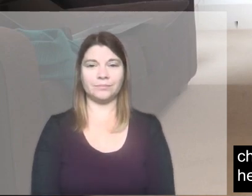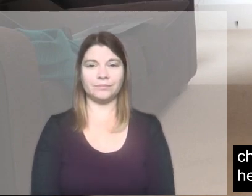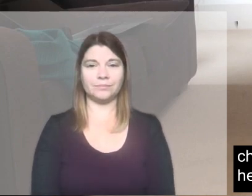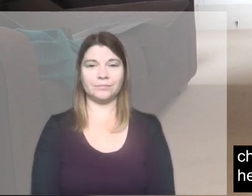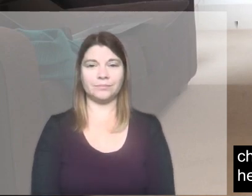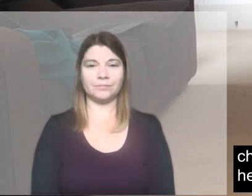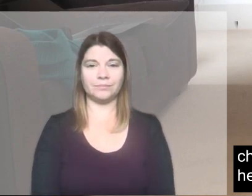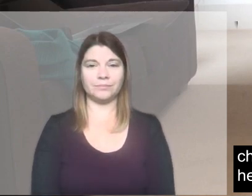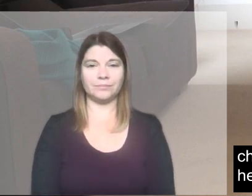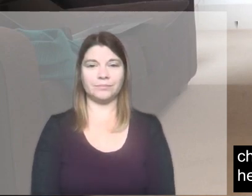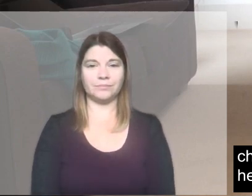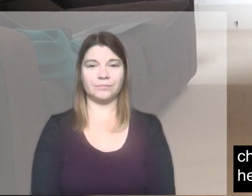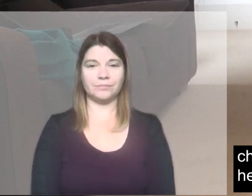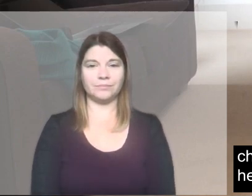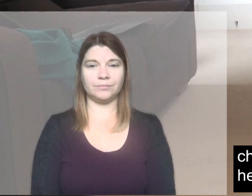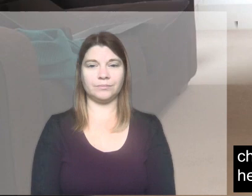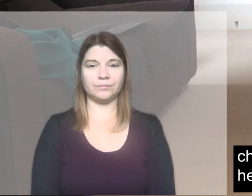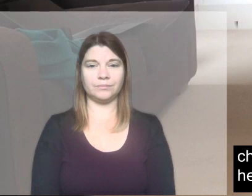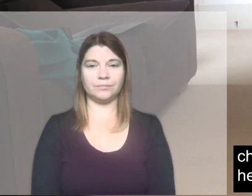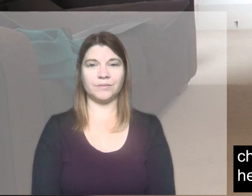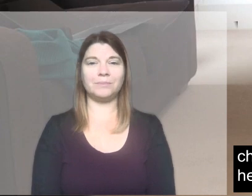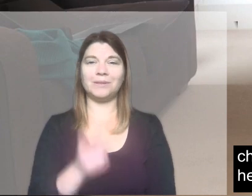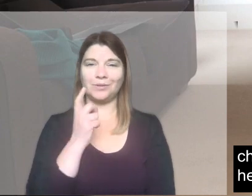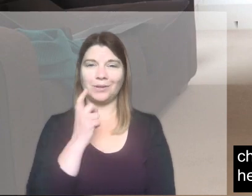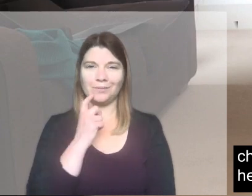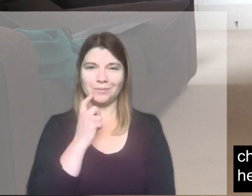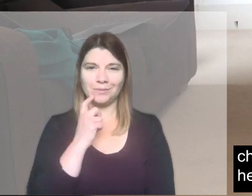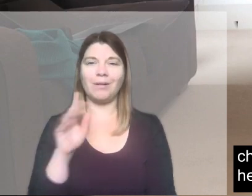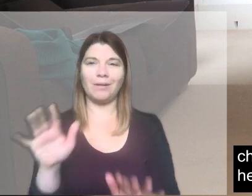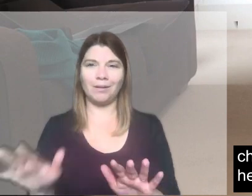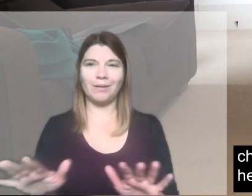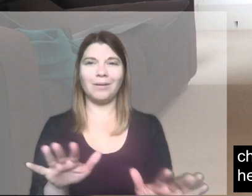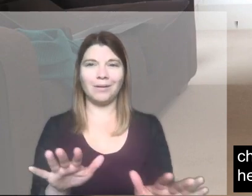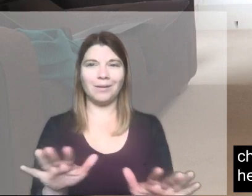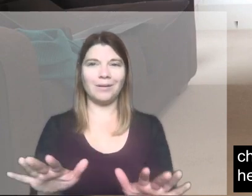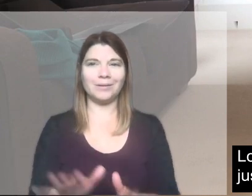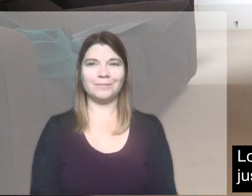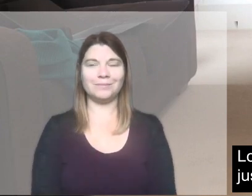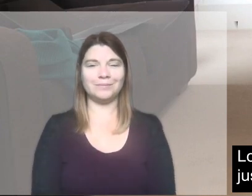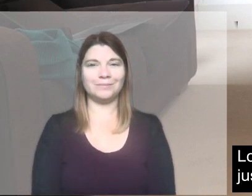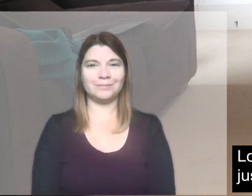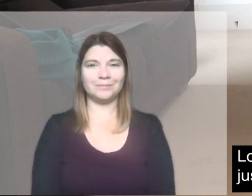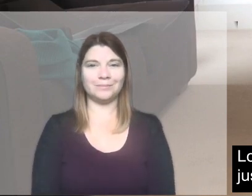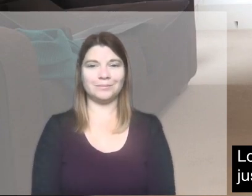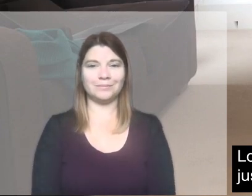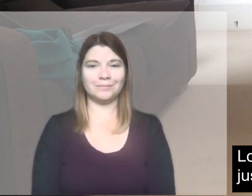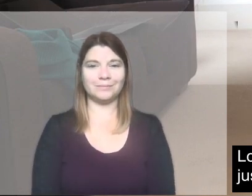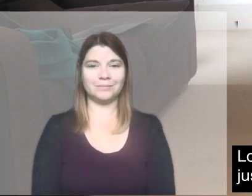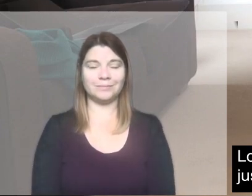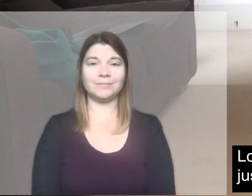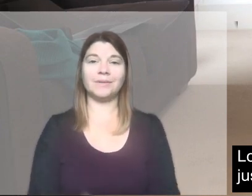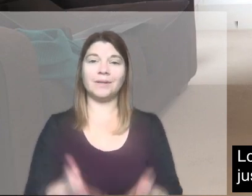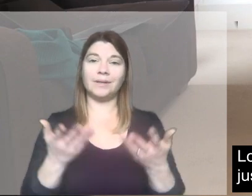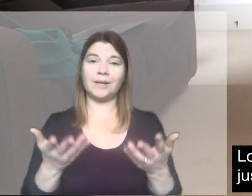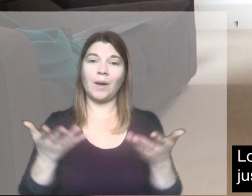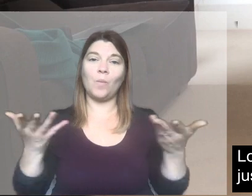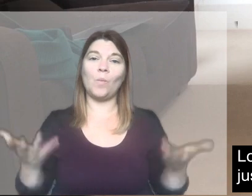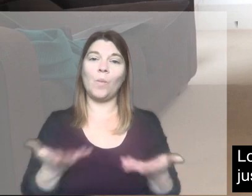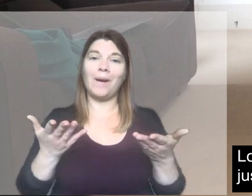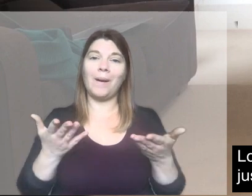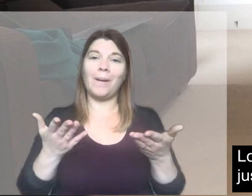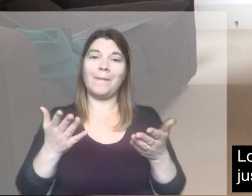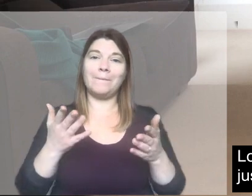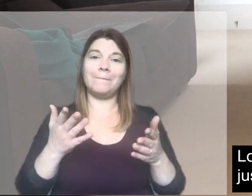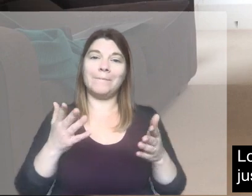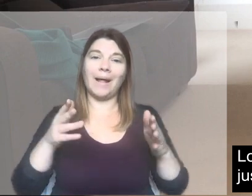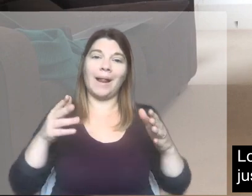And then moving over right ear to right shoulder, nice and gentle. Lovely, okay, good. Now we're going to just